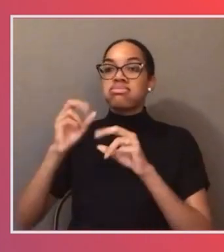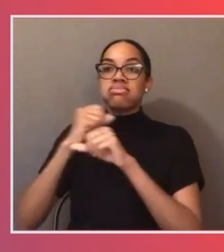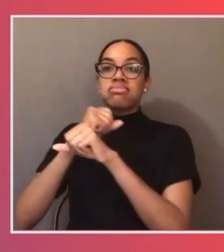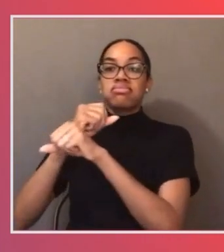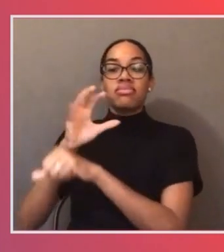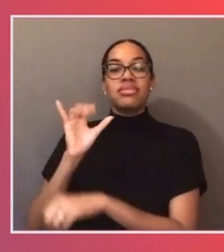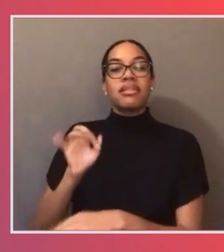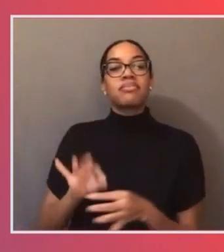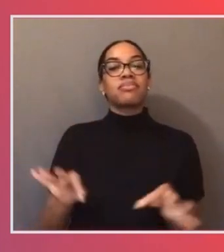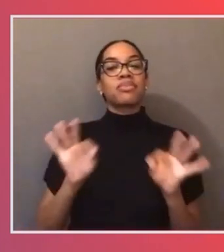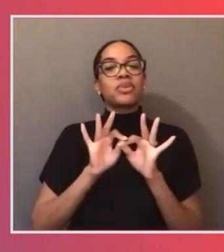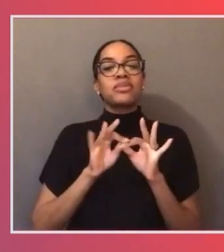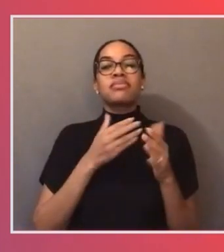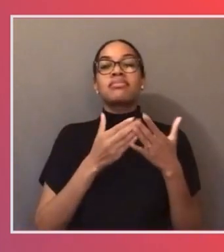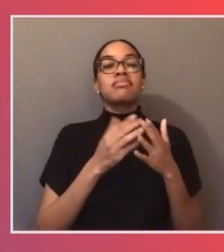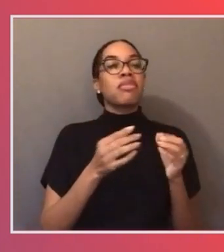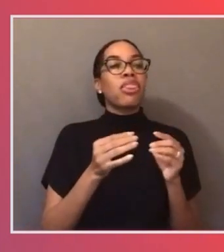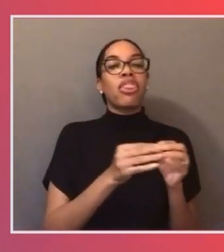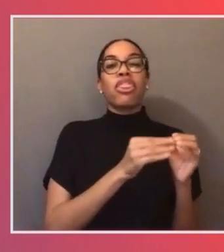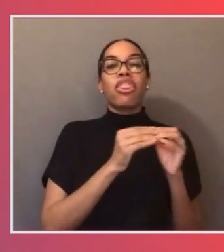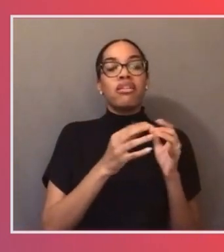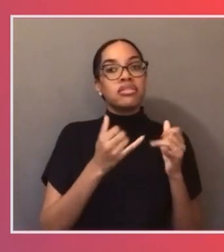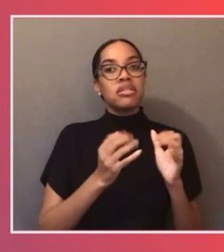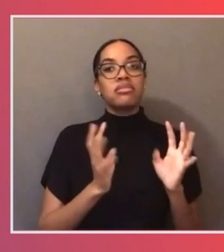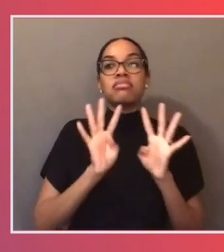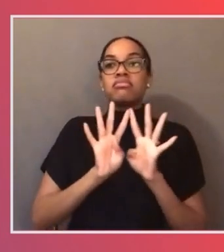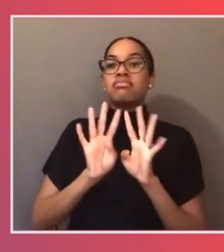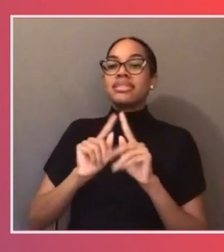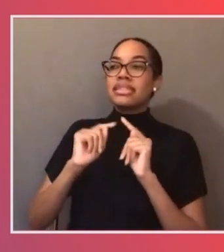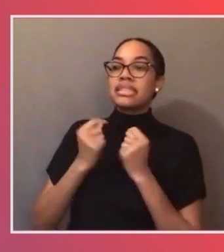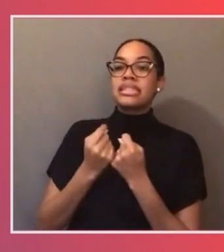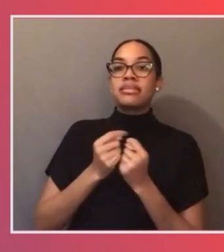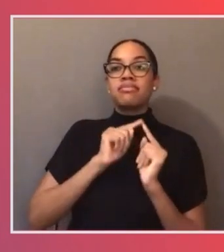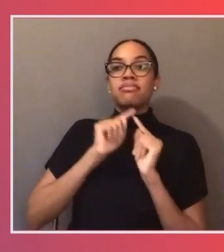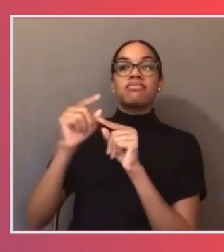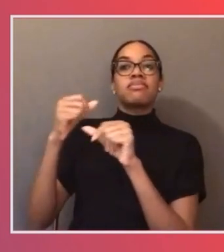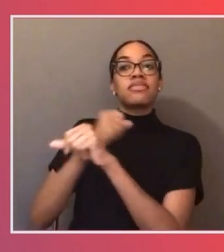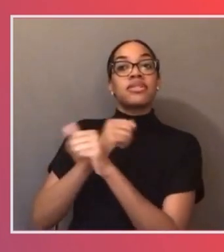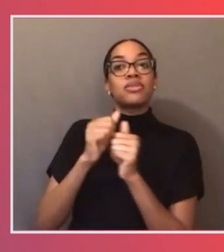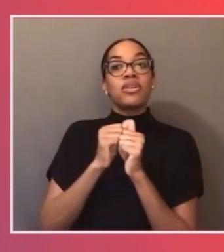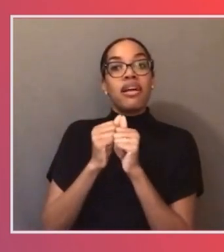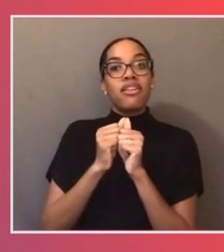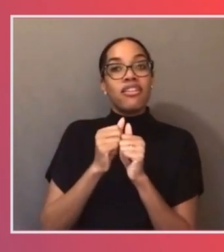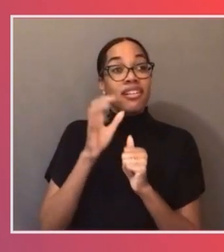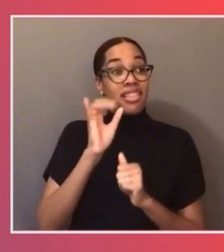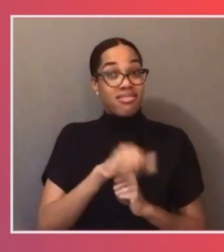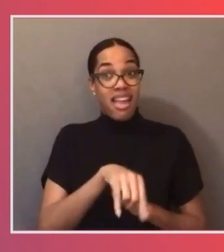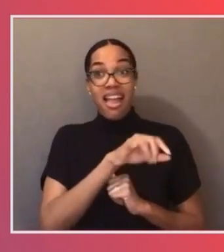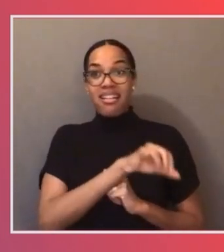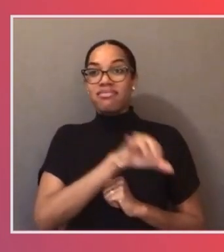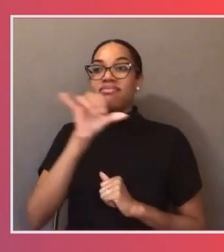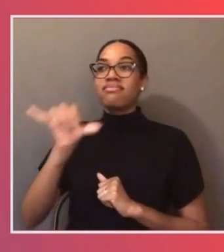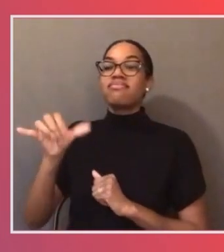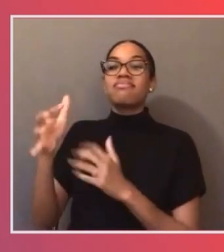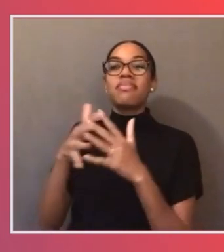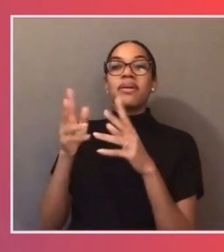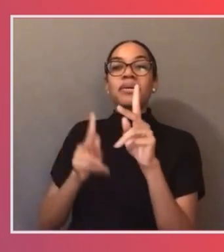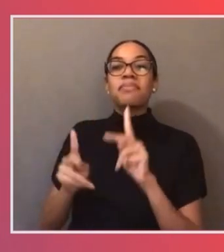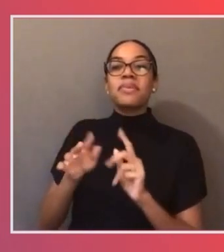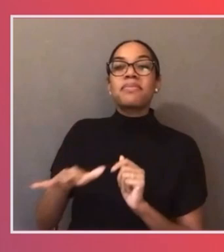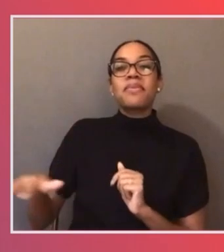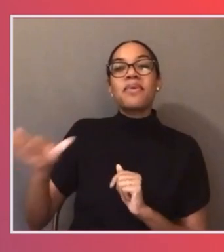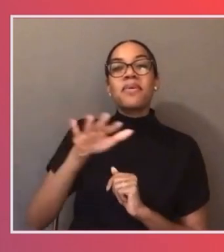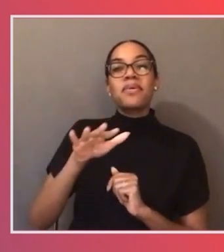many, many months, I'm seeing that in the American people right now. I'm seeing people willing to suit up. I mean, it's those people standing